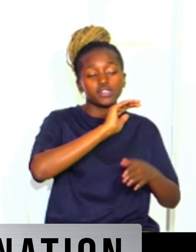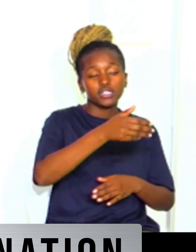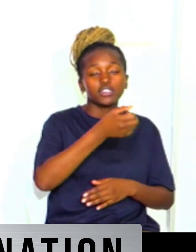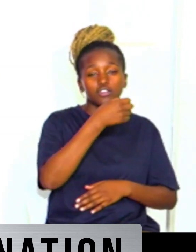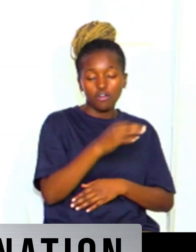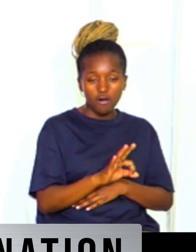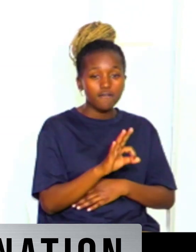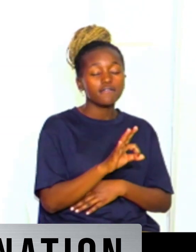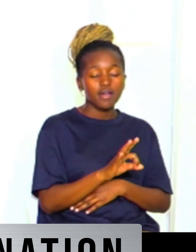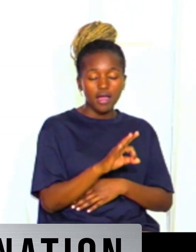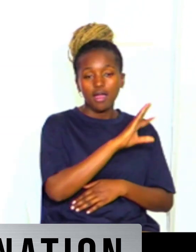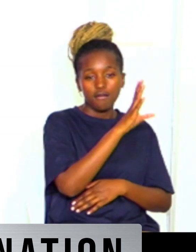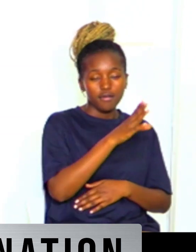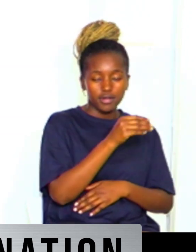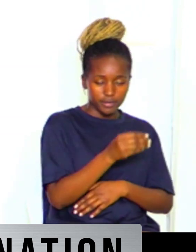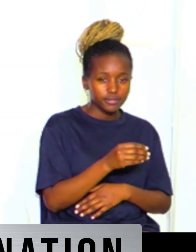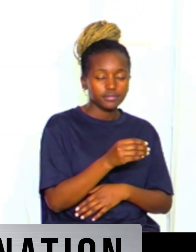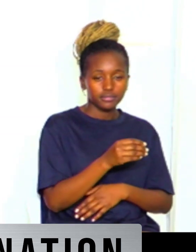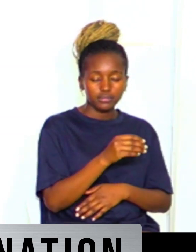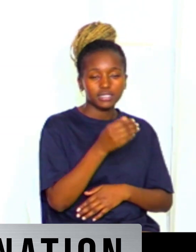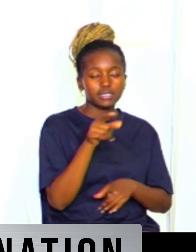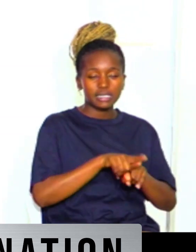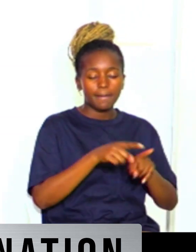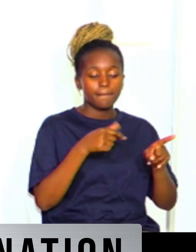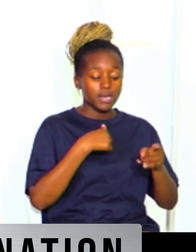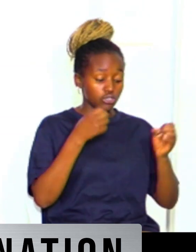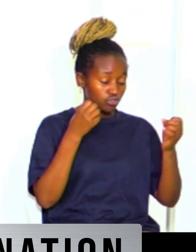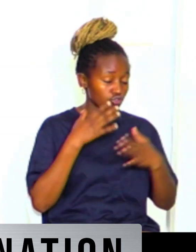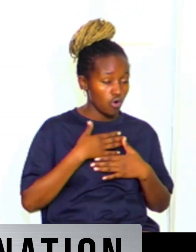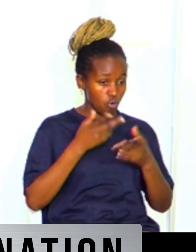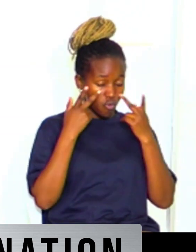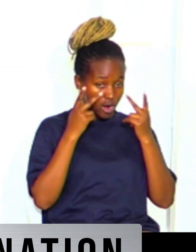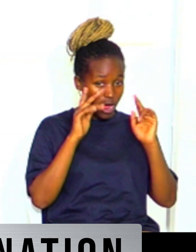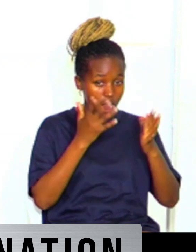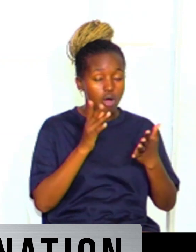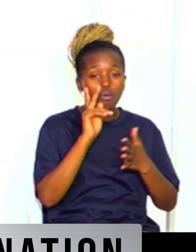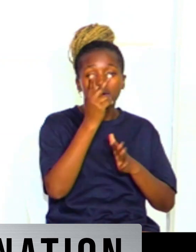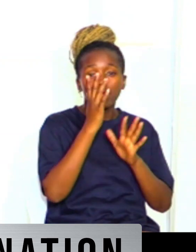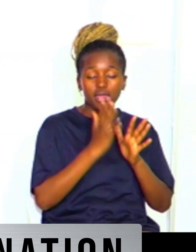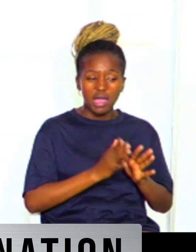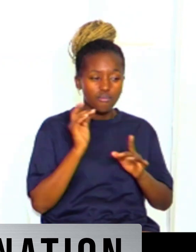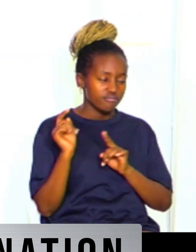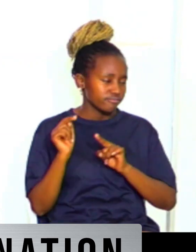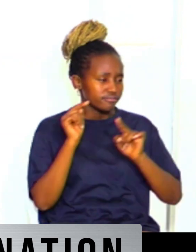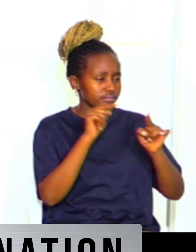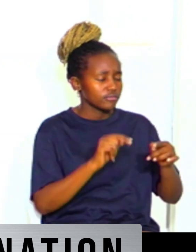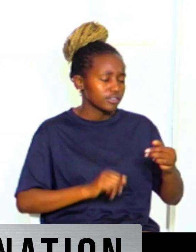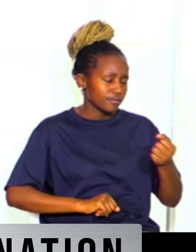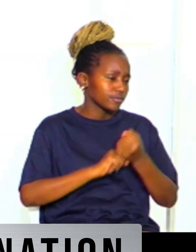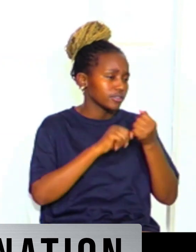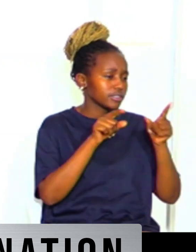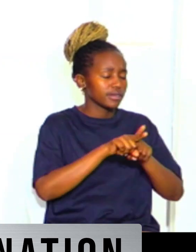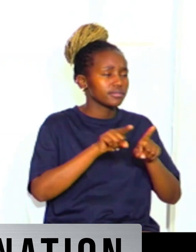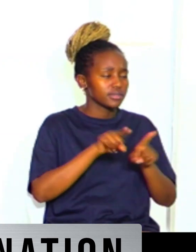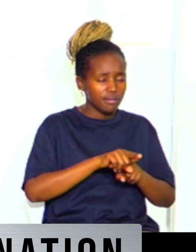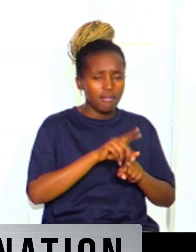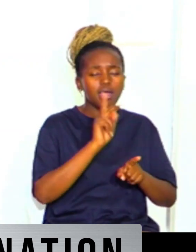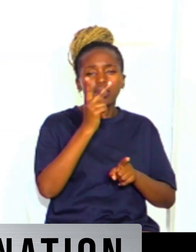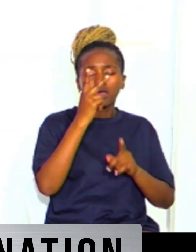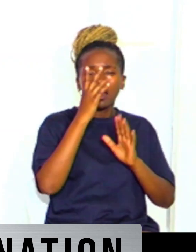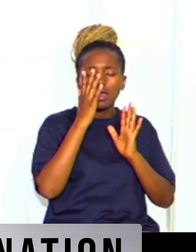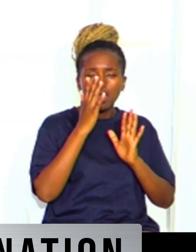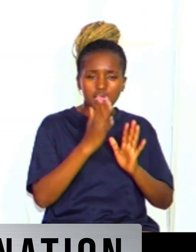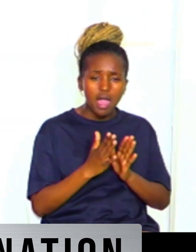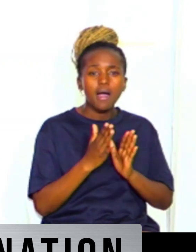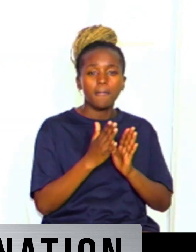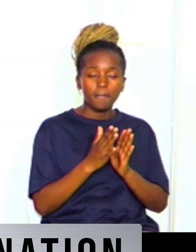day that I was shocked to see that Kenyans on the line, Uganda, in the village of Uganda, voting to